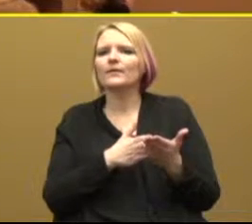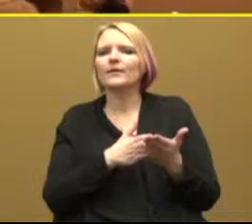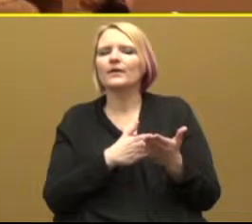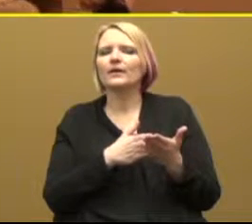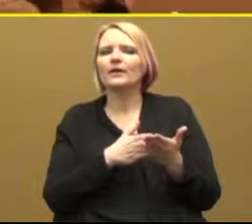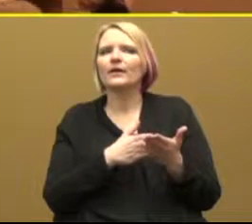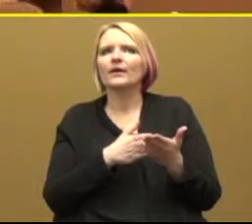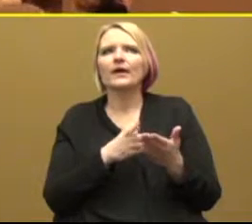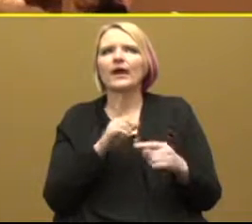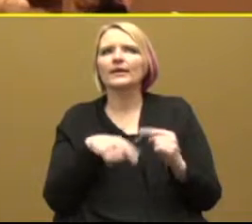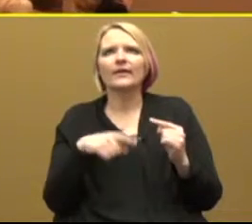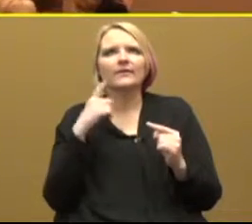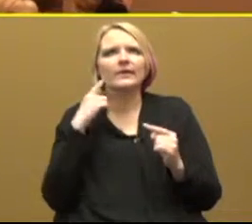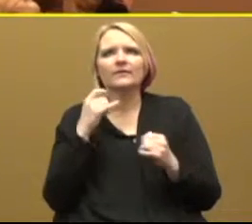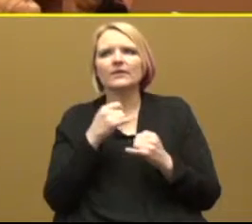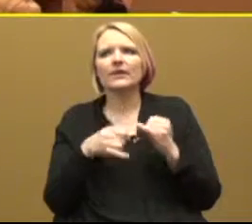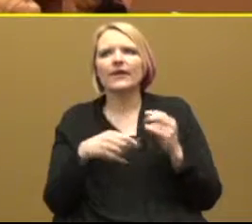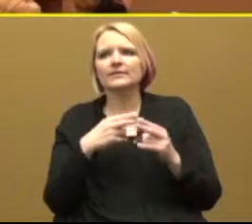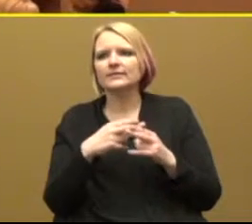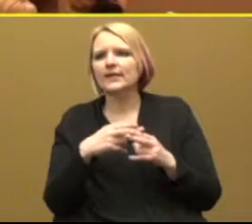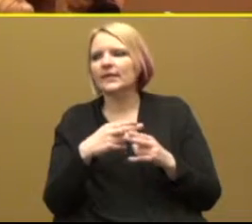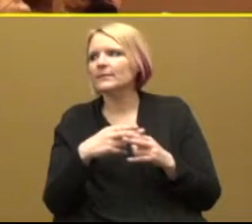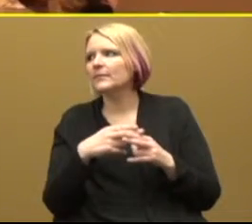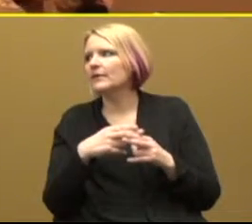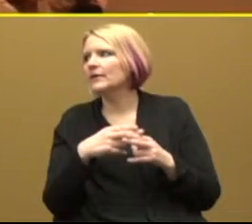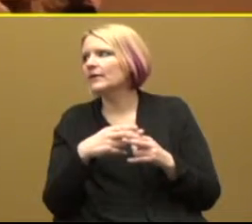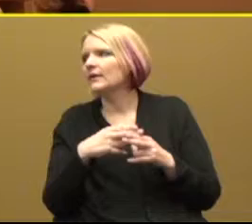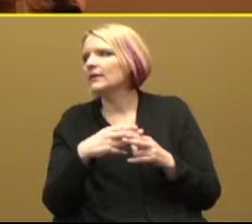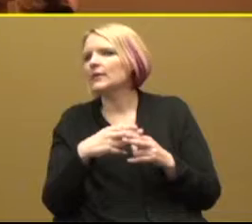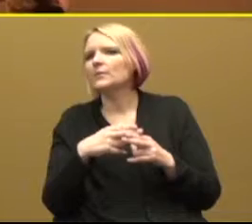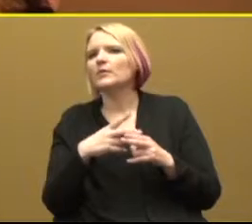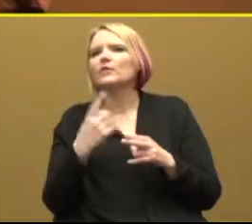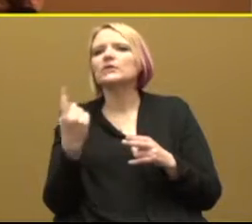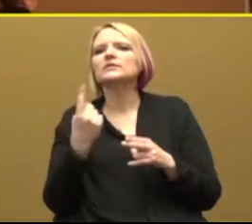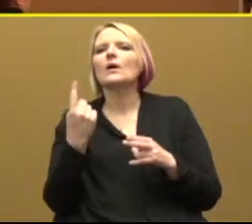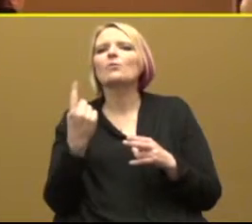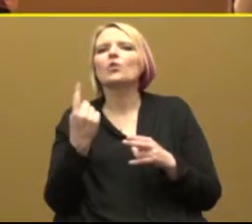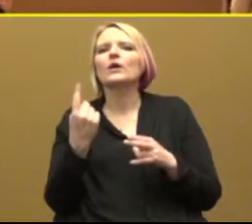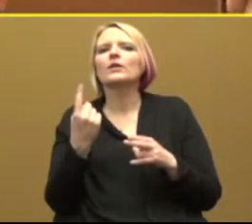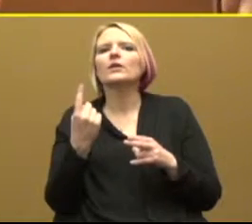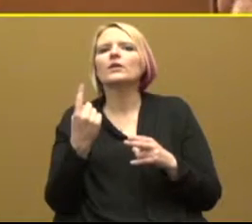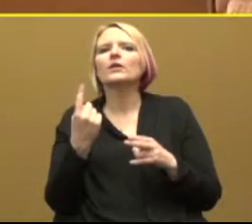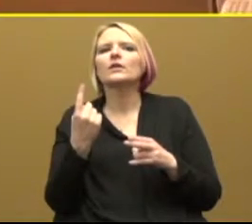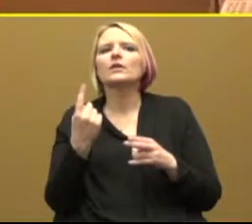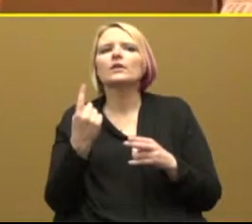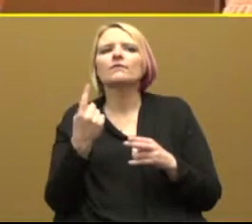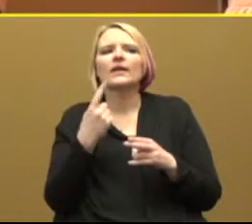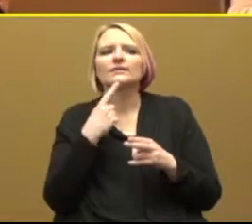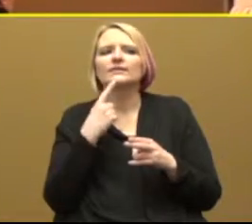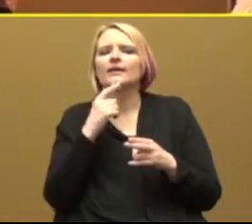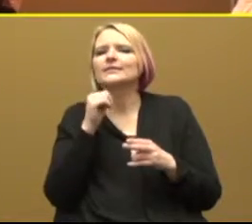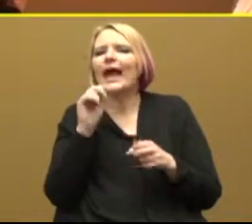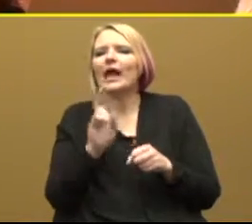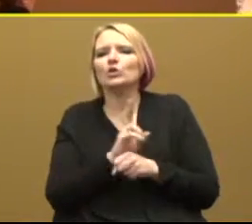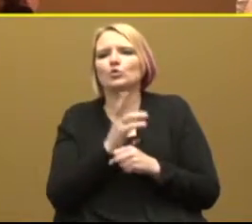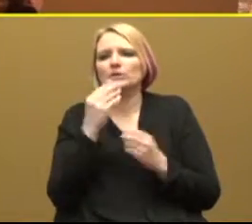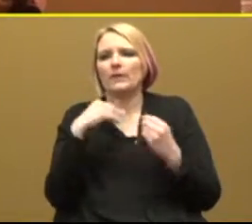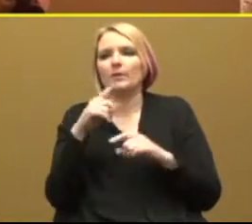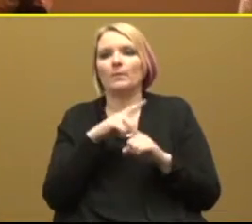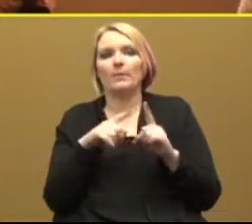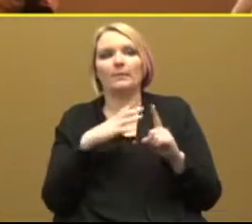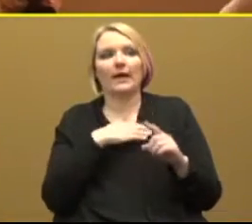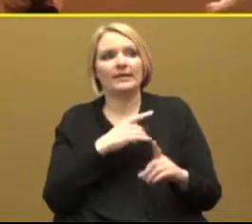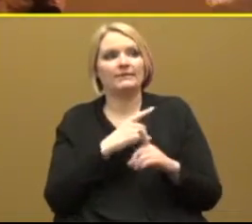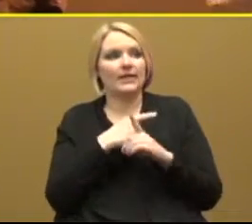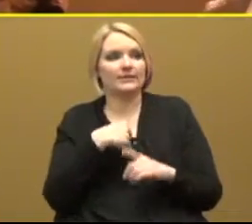professionals, I think, some difficulty with it. What is your defense on? My defense is, I